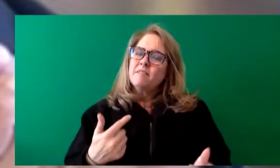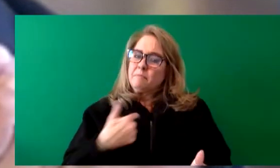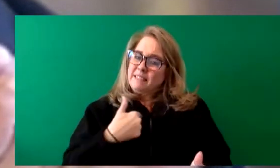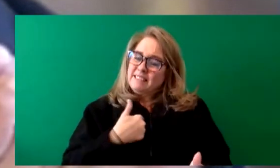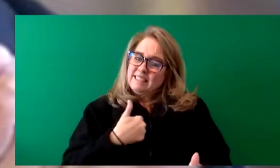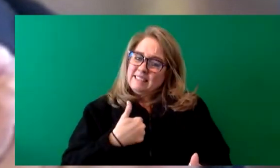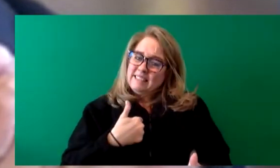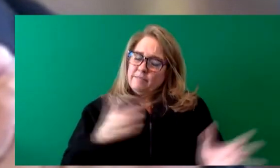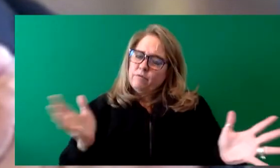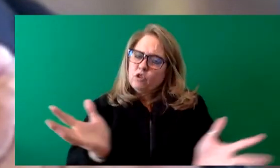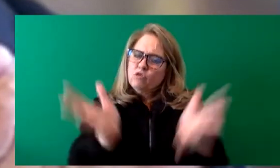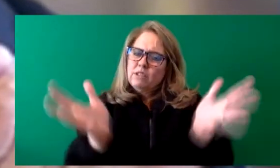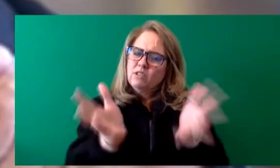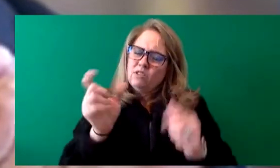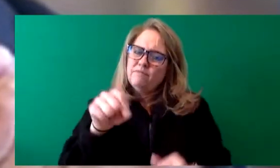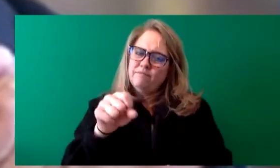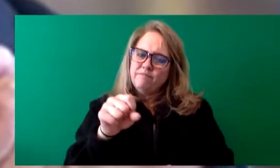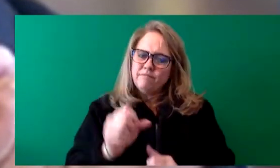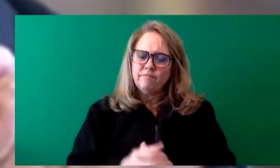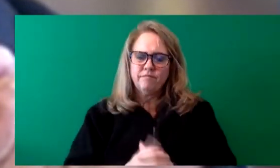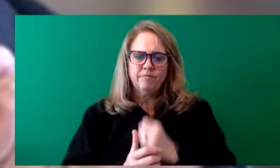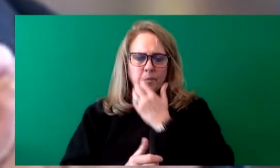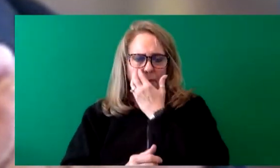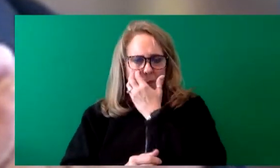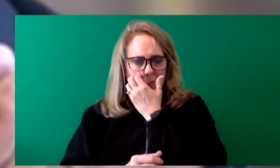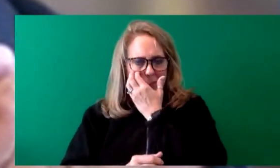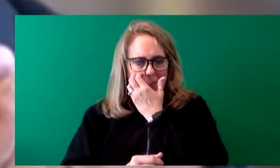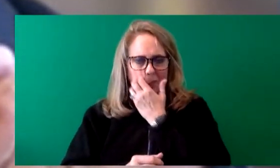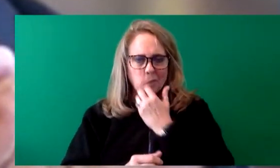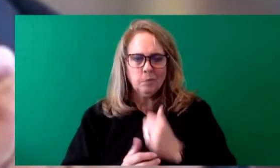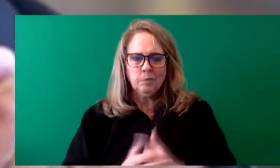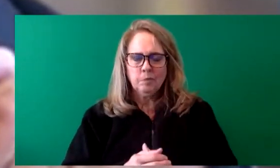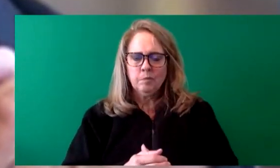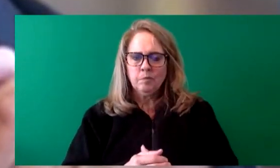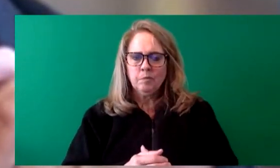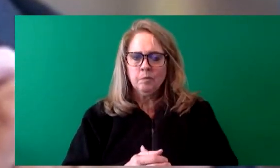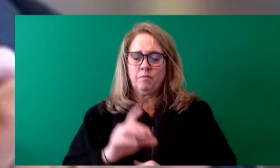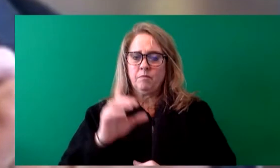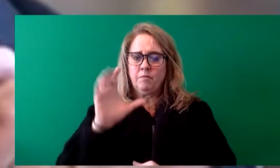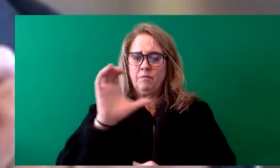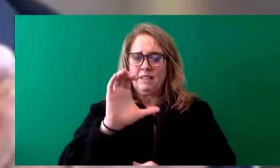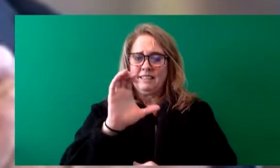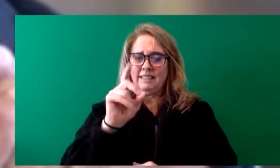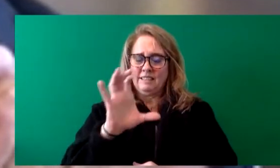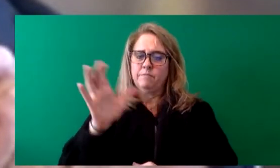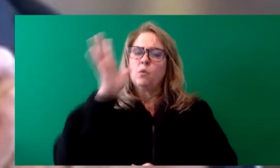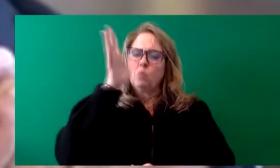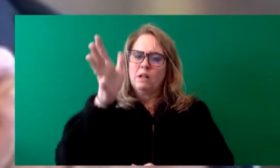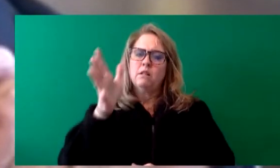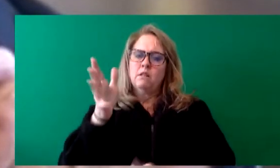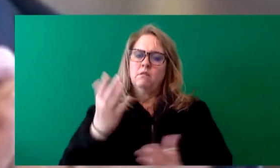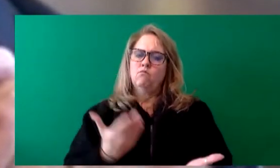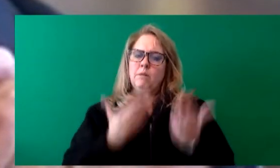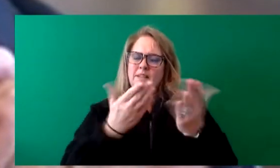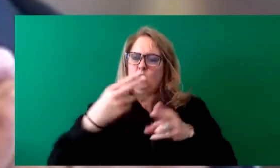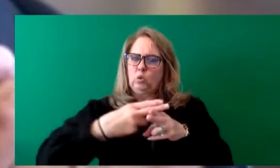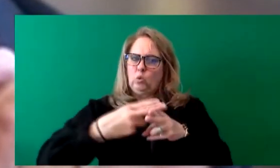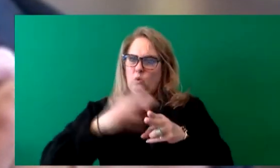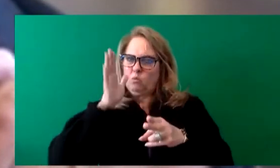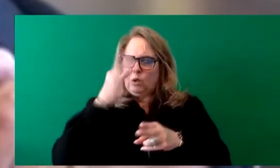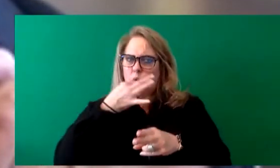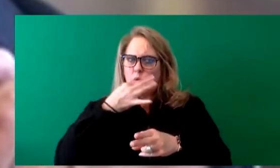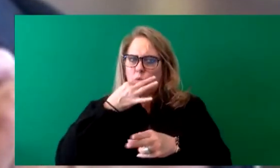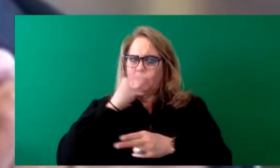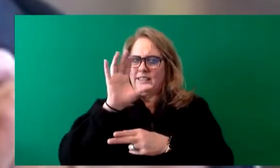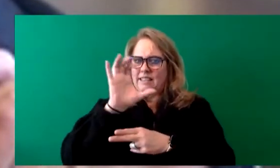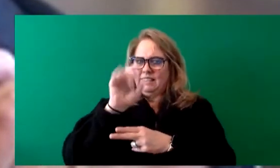alluded to this earlier, the CDC is likely to come out with some recommendations soon, as well as CDPHE, and we're certainly going to follow those recommendations.